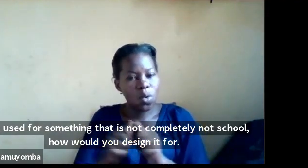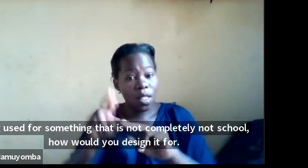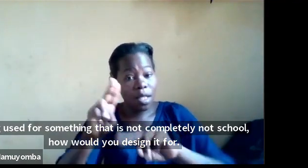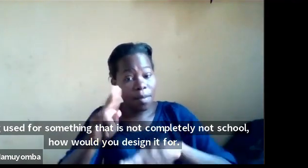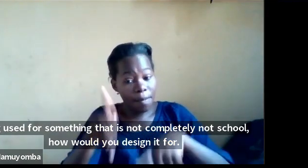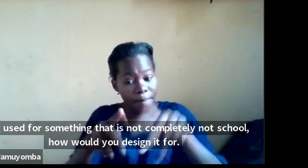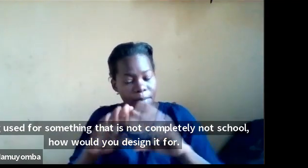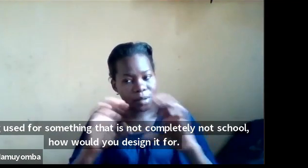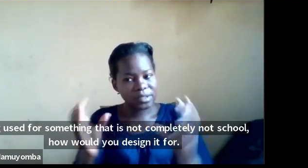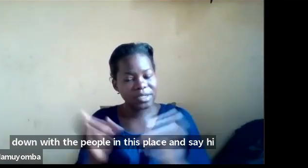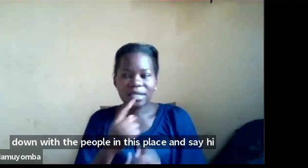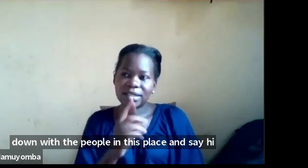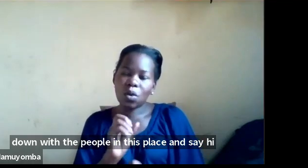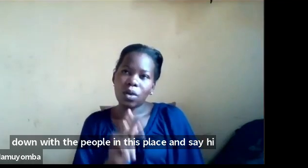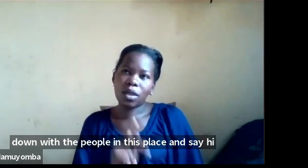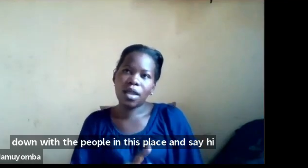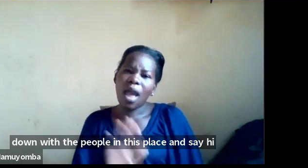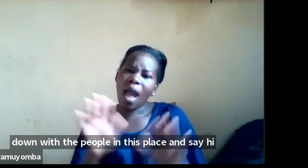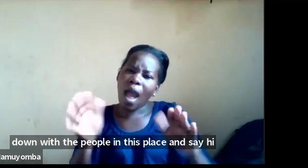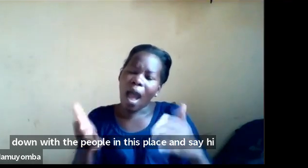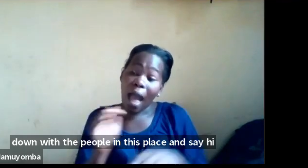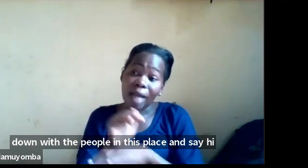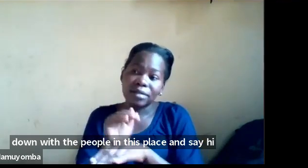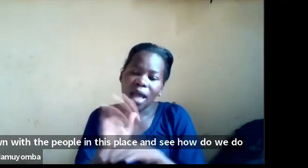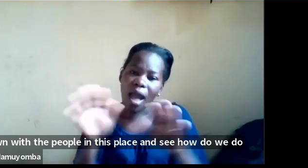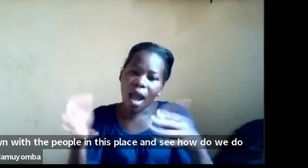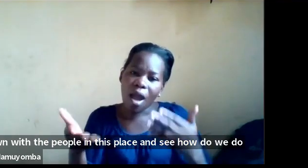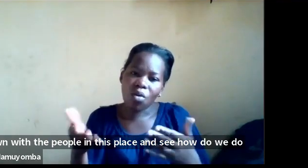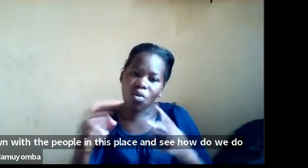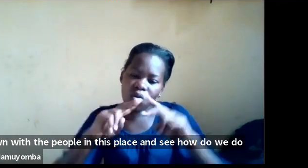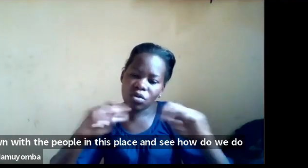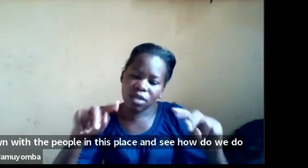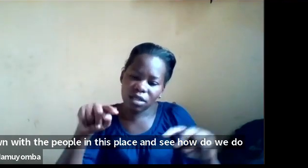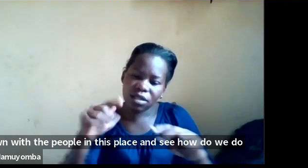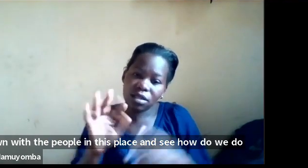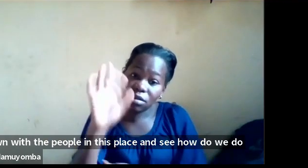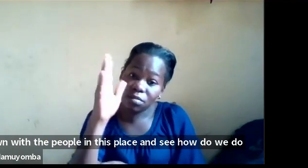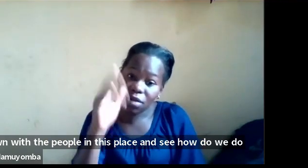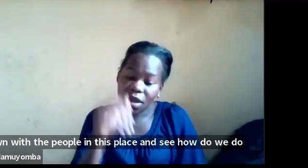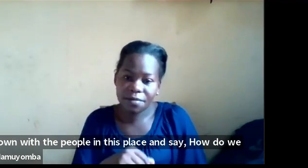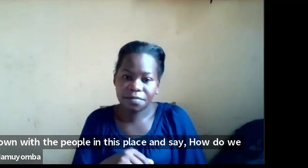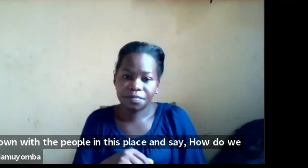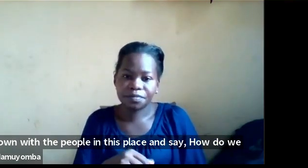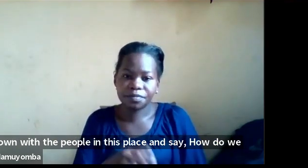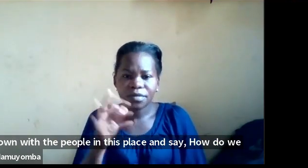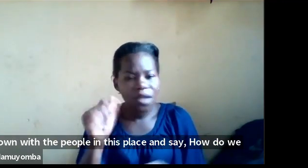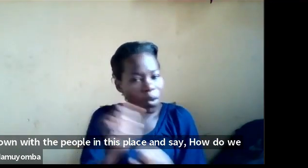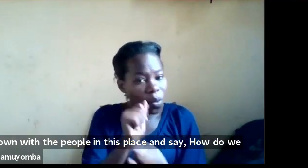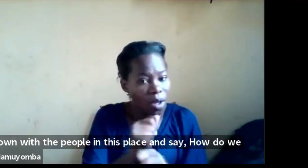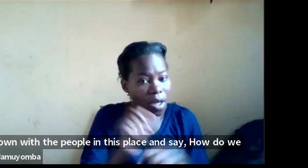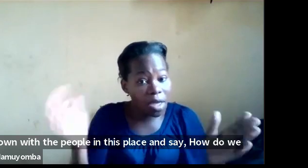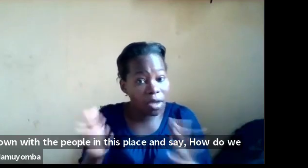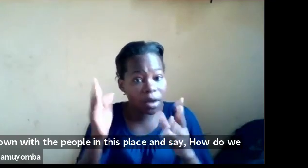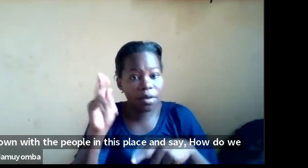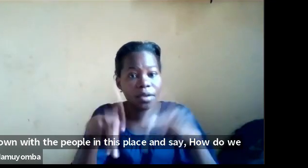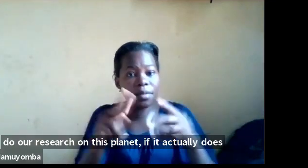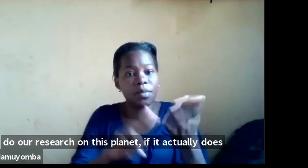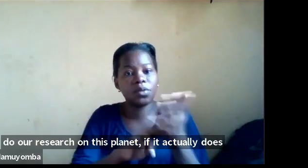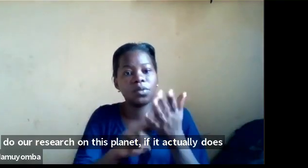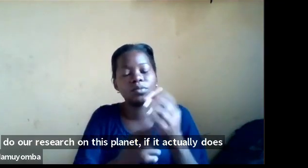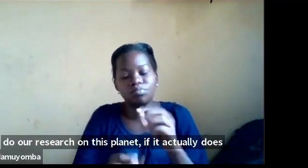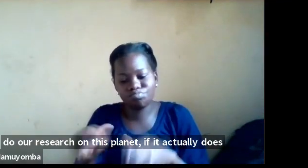and say, how do we do our research on this plant? If it actually does work, encourage people to plant this plant